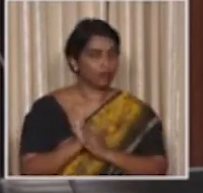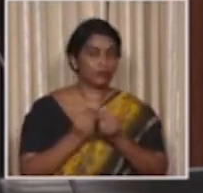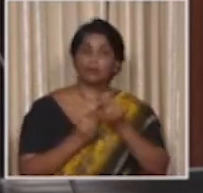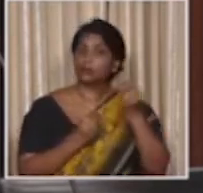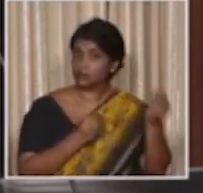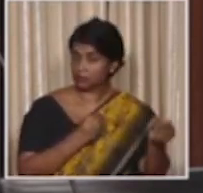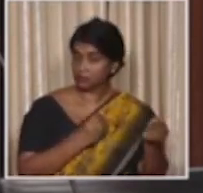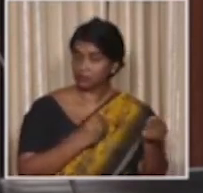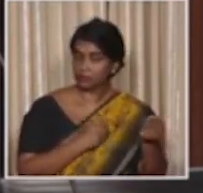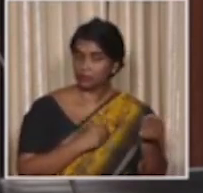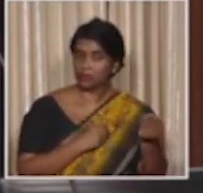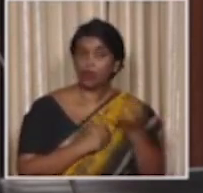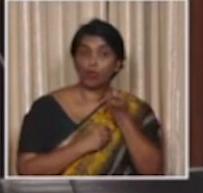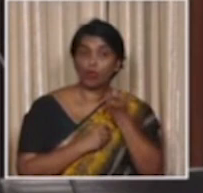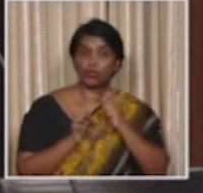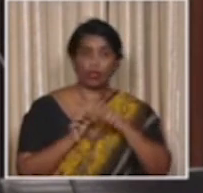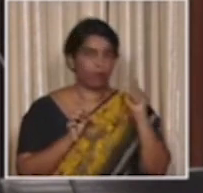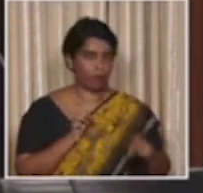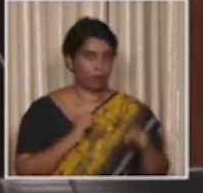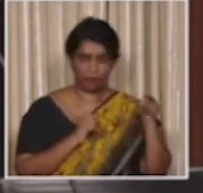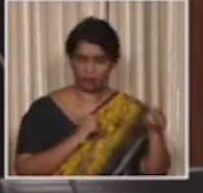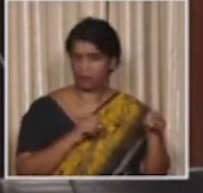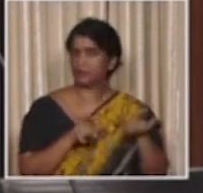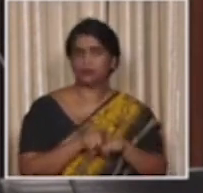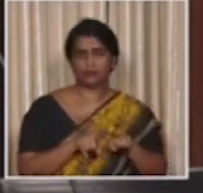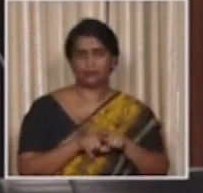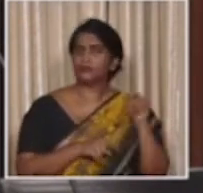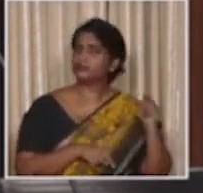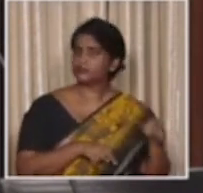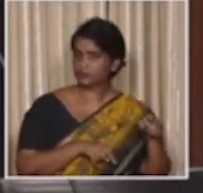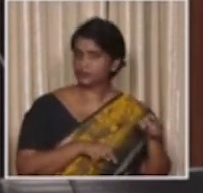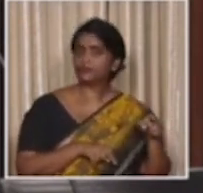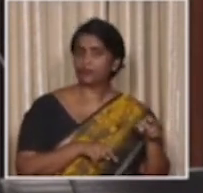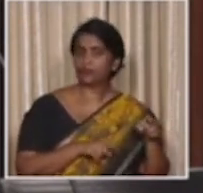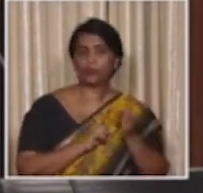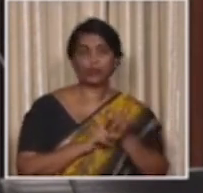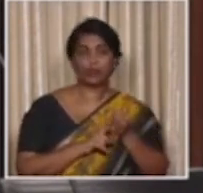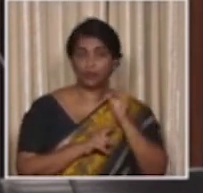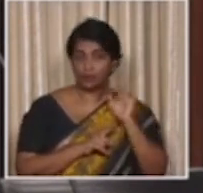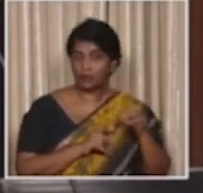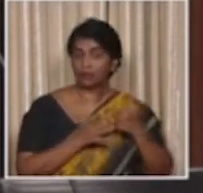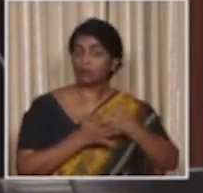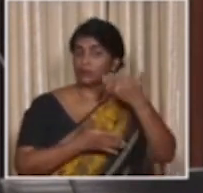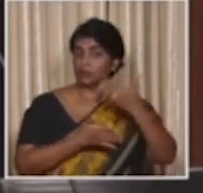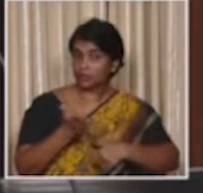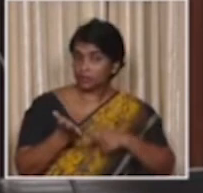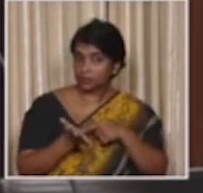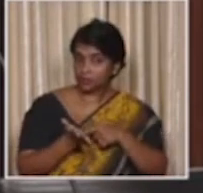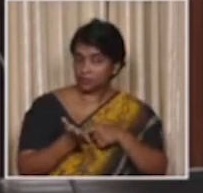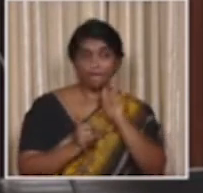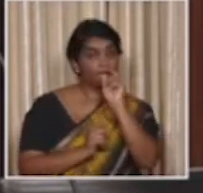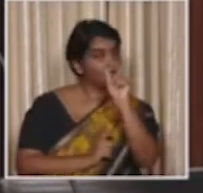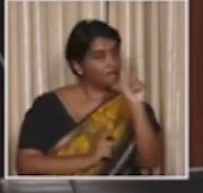there can't be any deviation. The wording that is in the chairman's report must be very